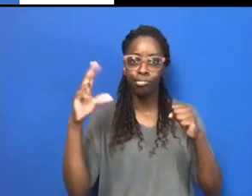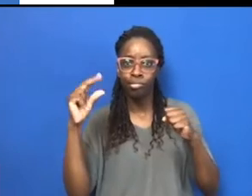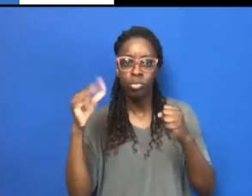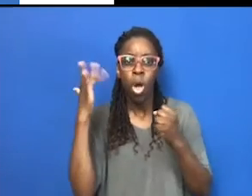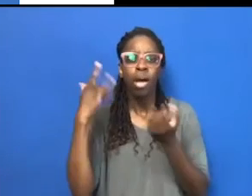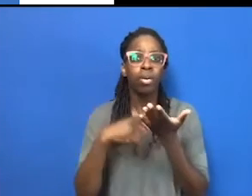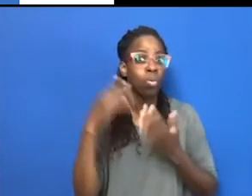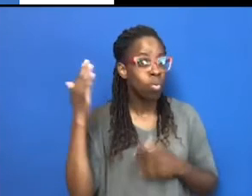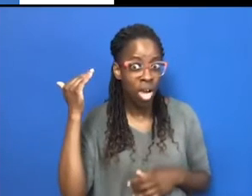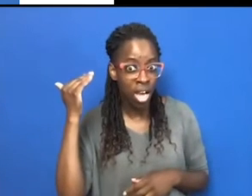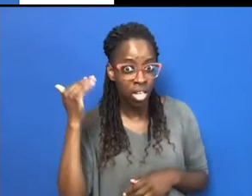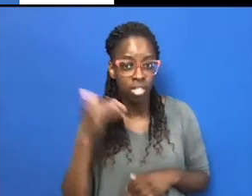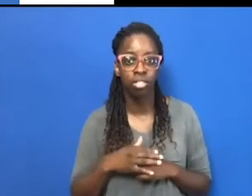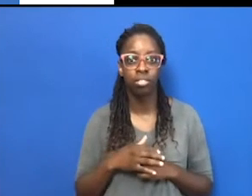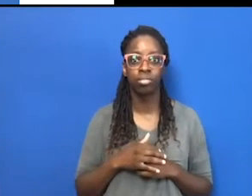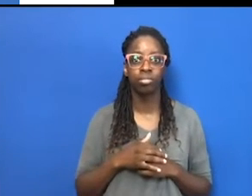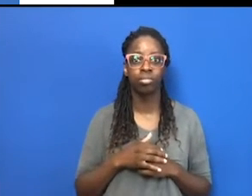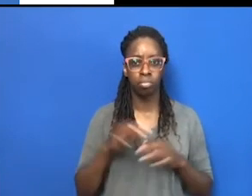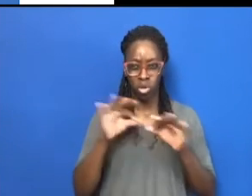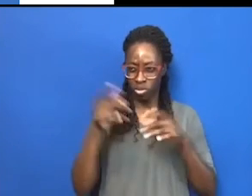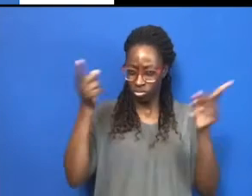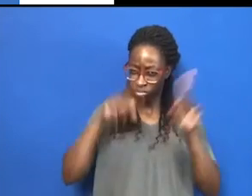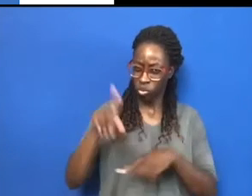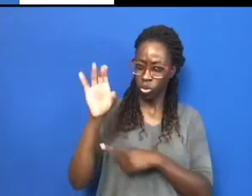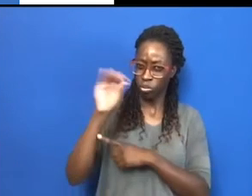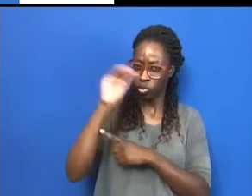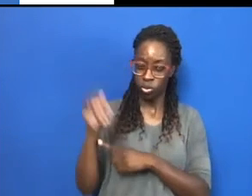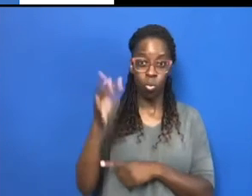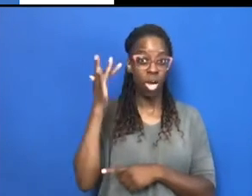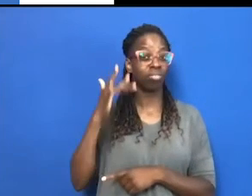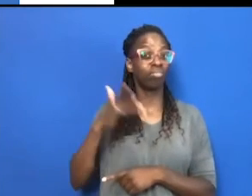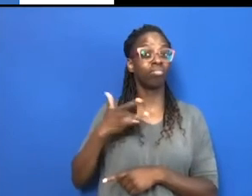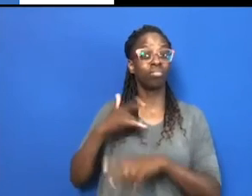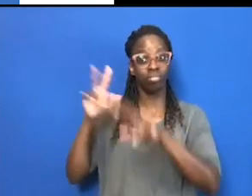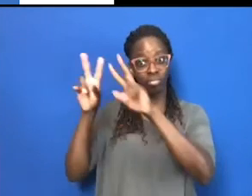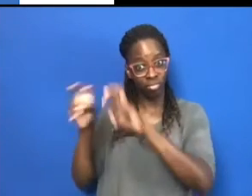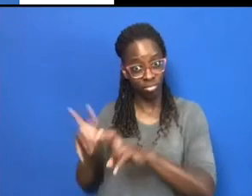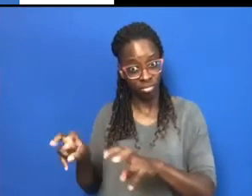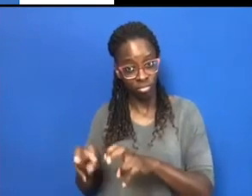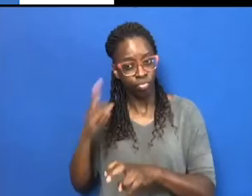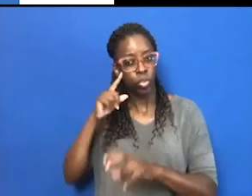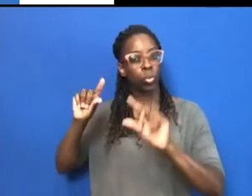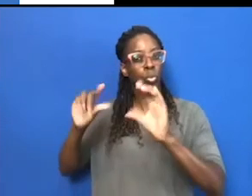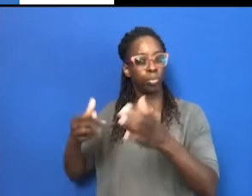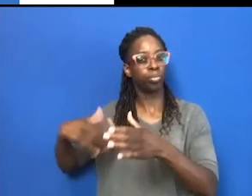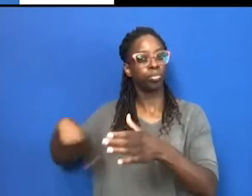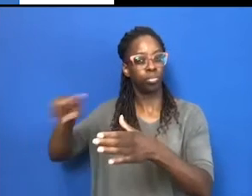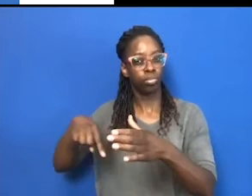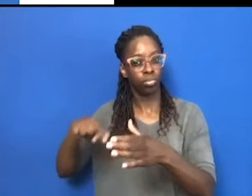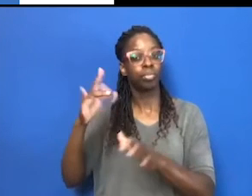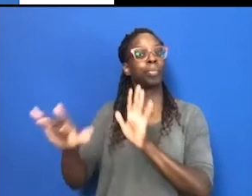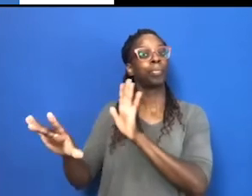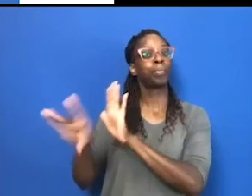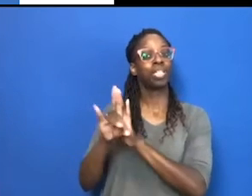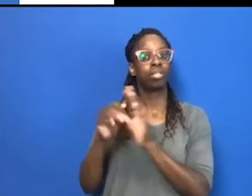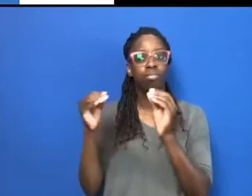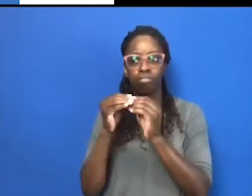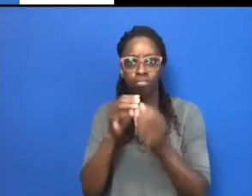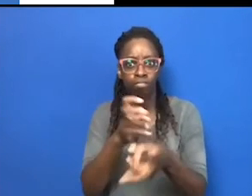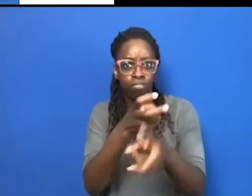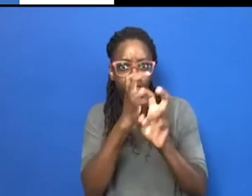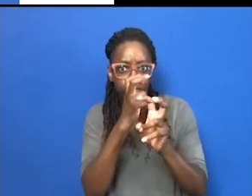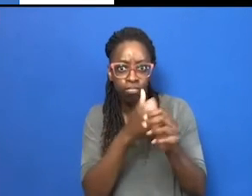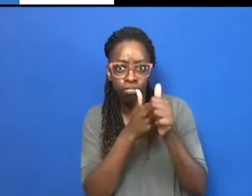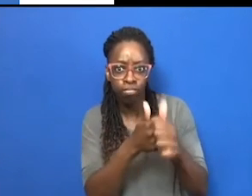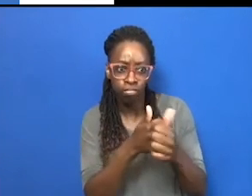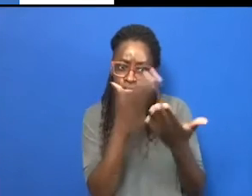of analyzing data in a group and was chosen as this method because of its rigor and its trustworthiness of the data